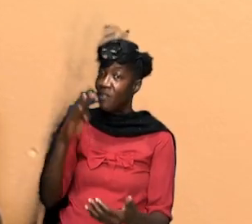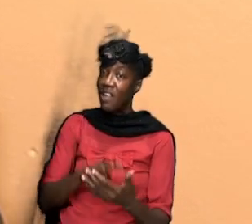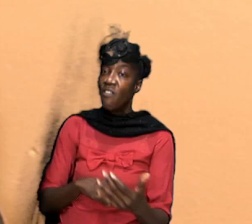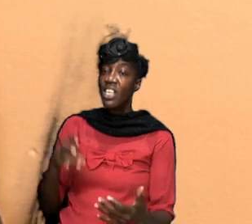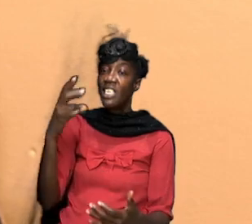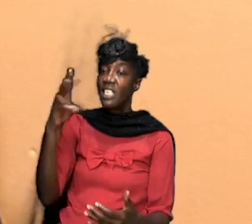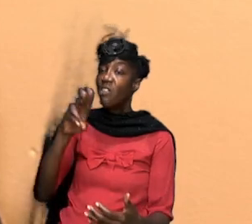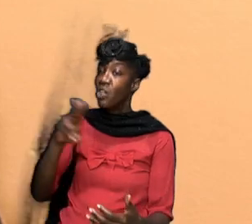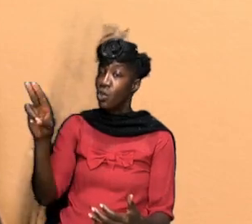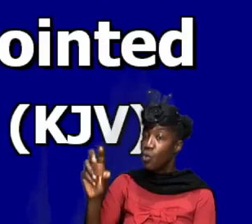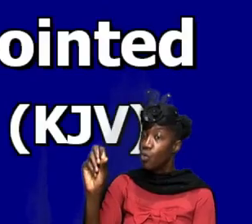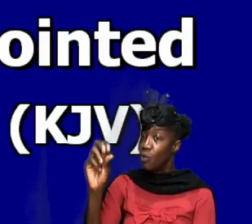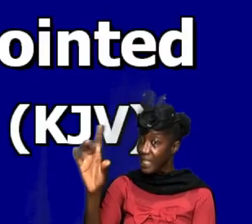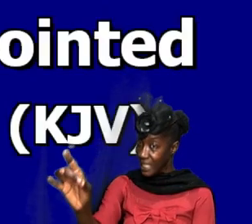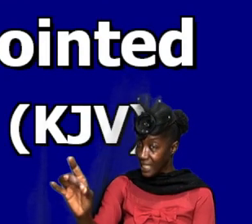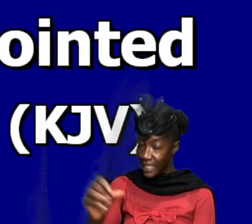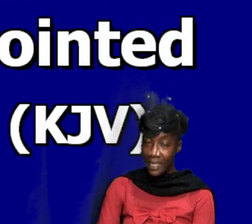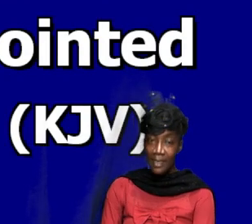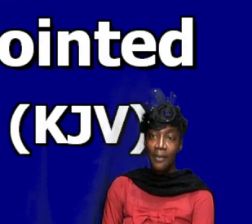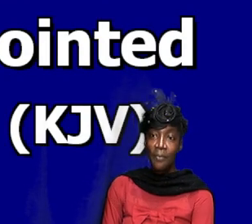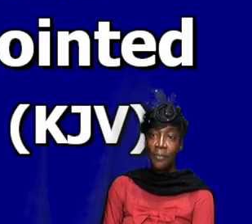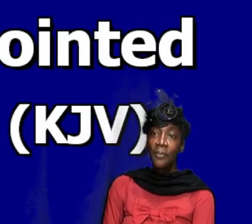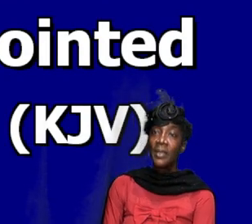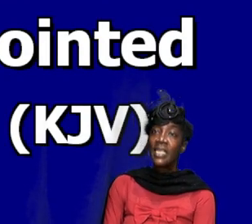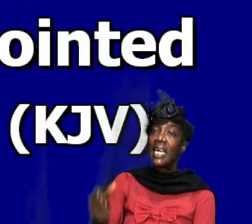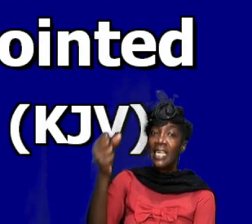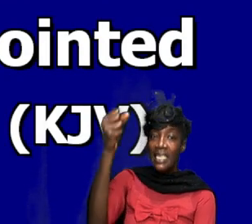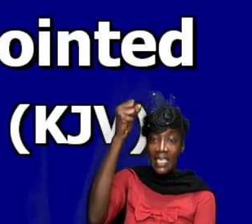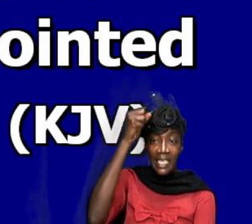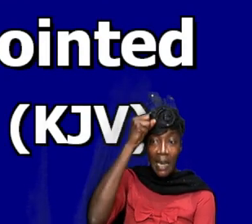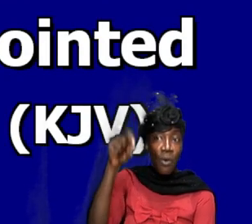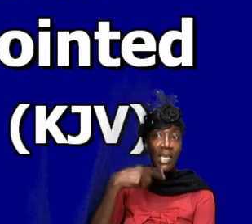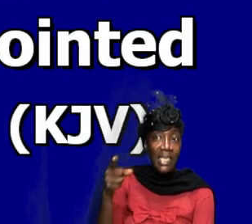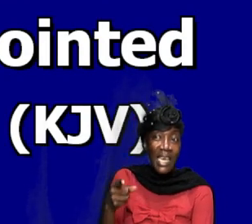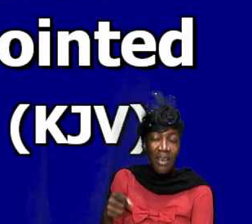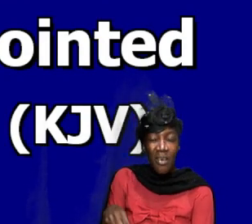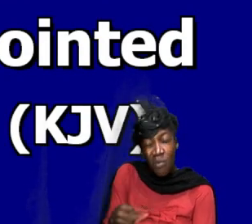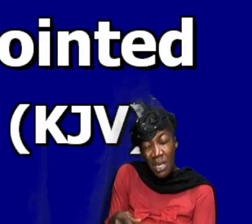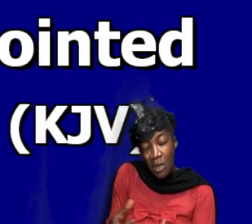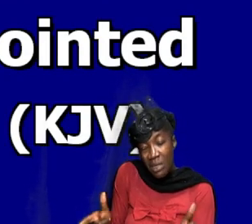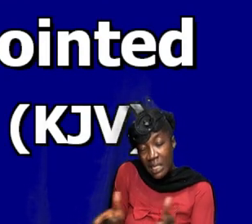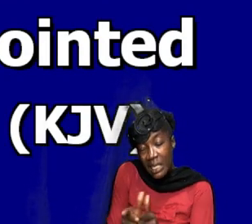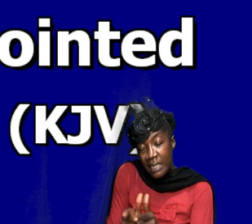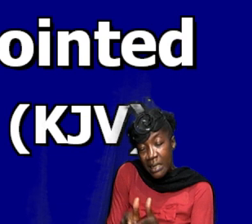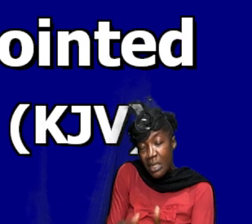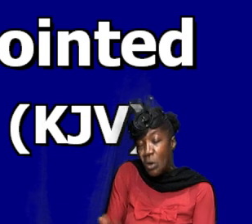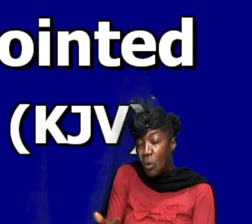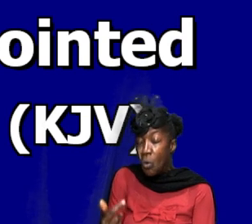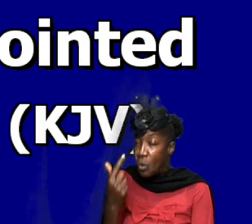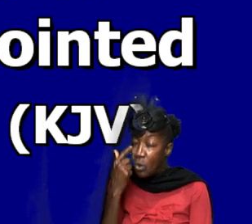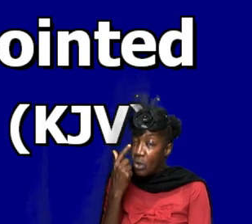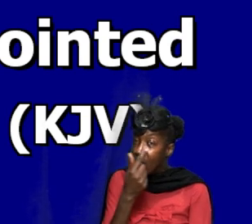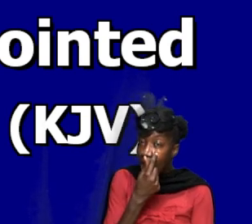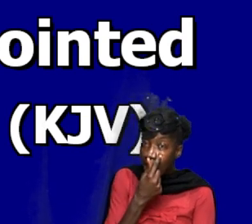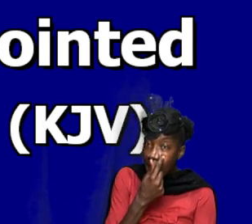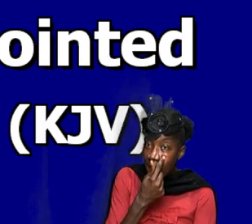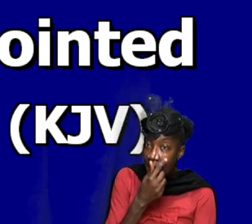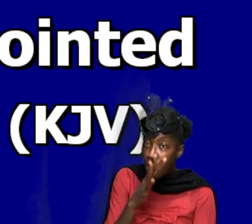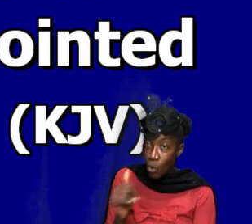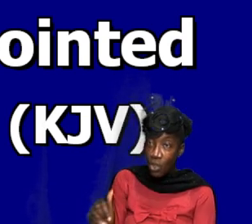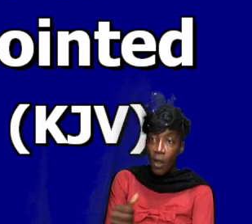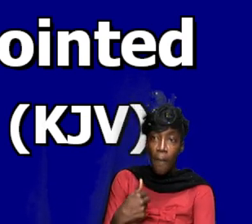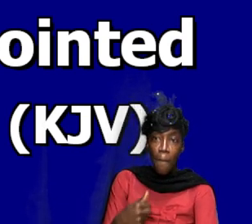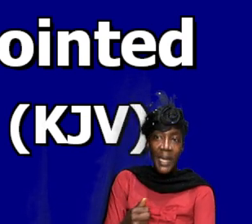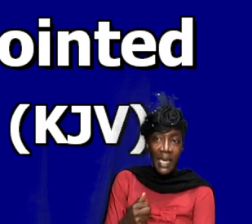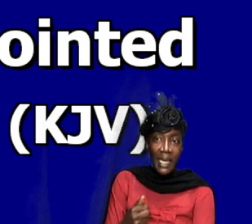us. And Samuel said, when thou wast little in thine own sight, was thou not made